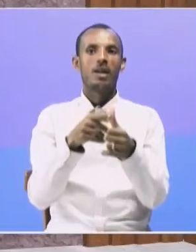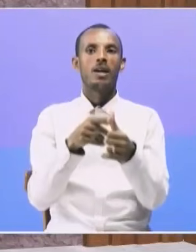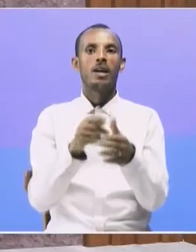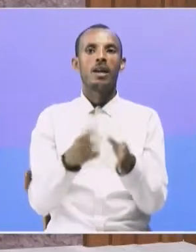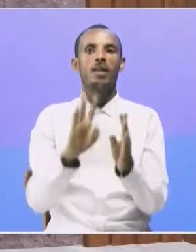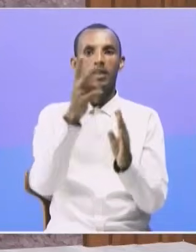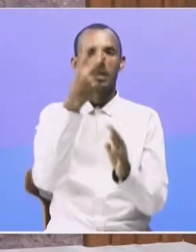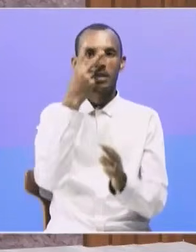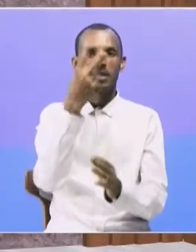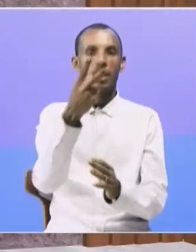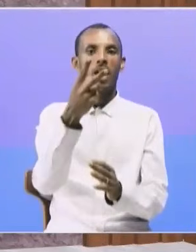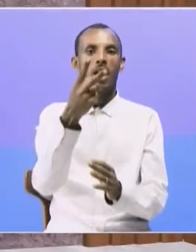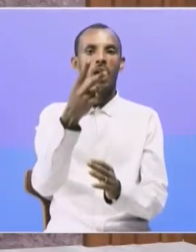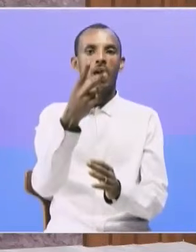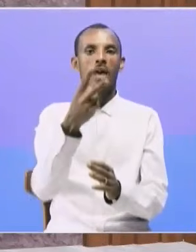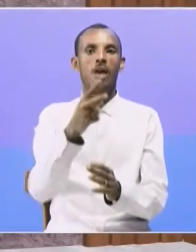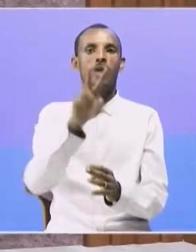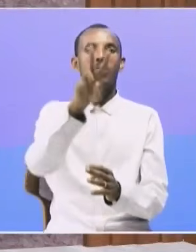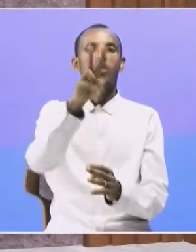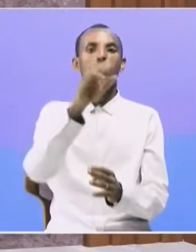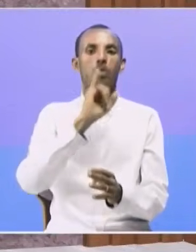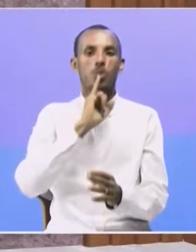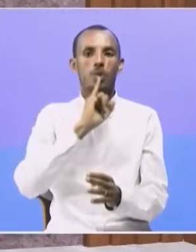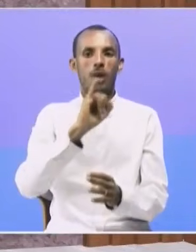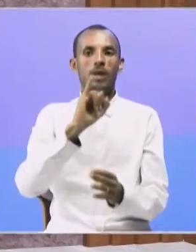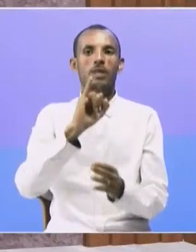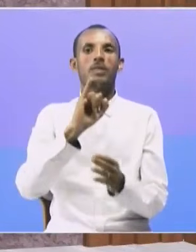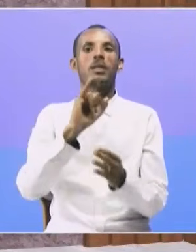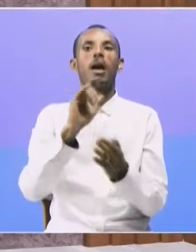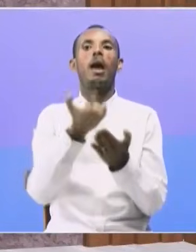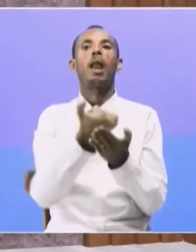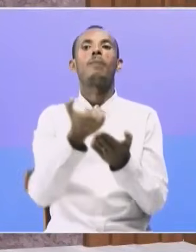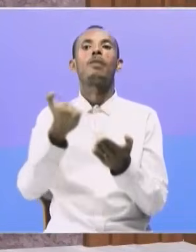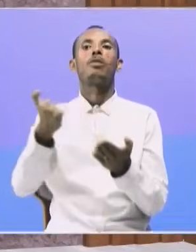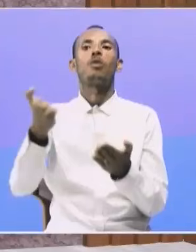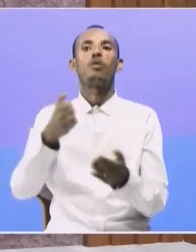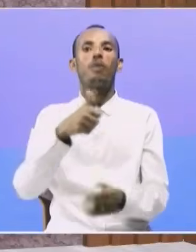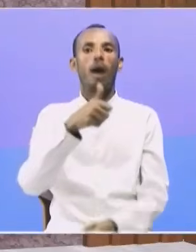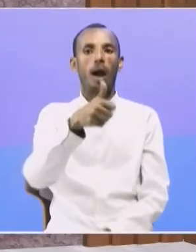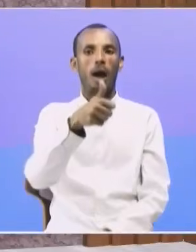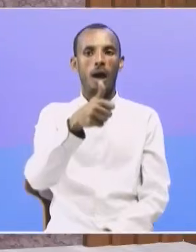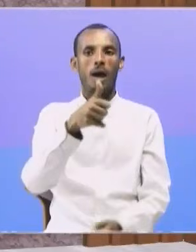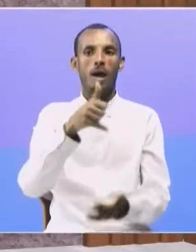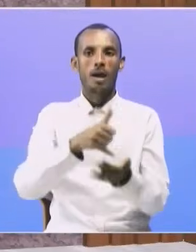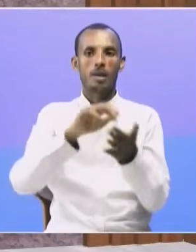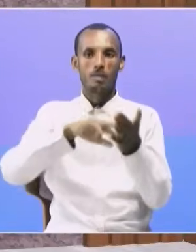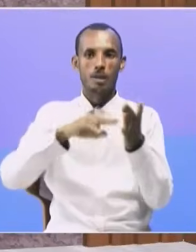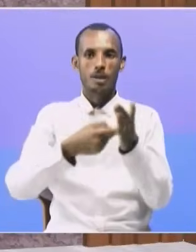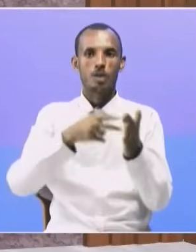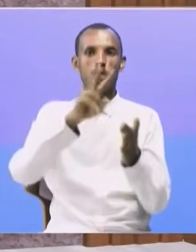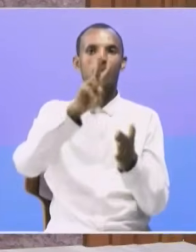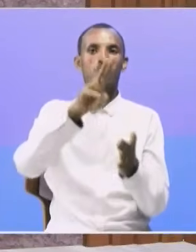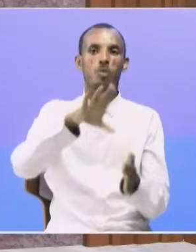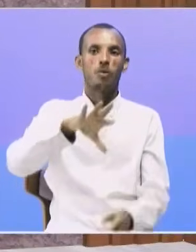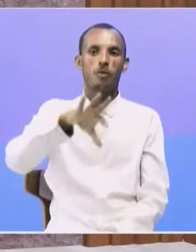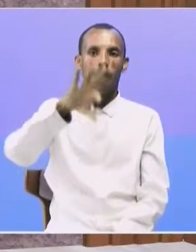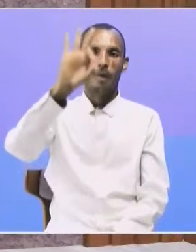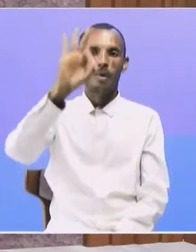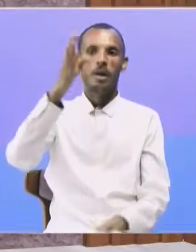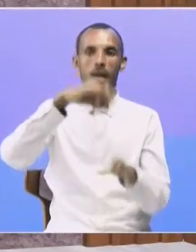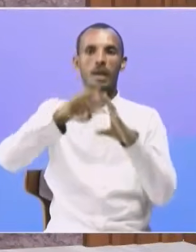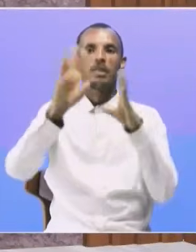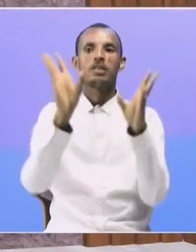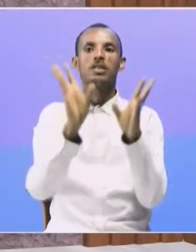says 2 is an element of A, which means 2 is found in this set. Yes,